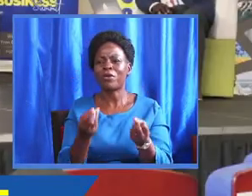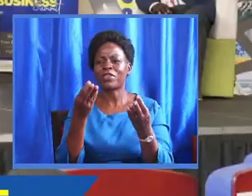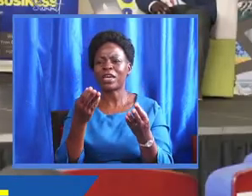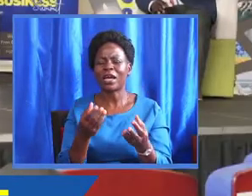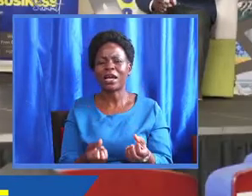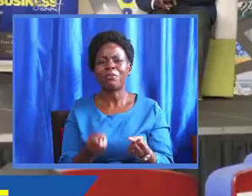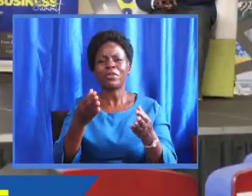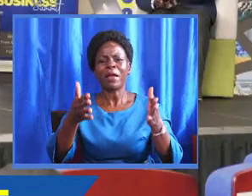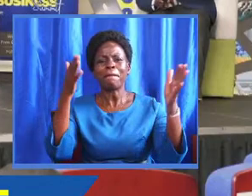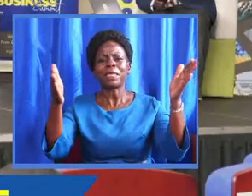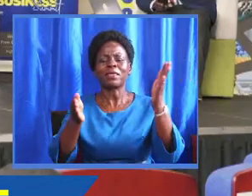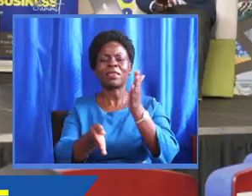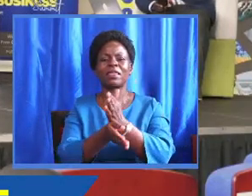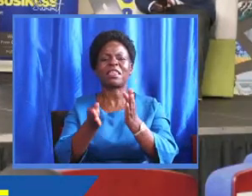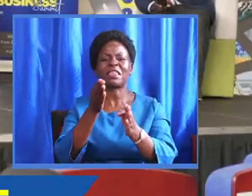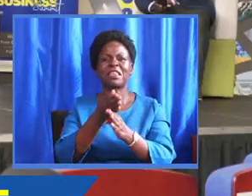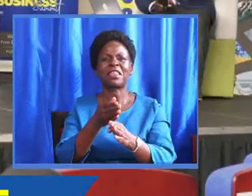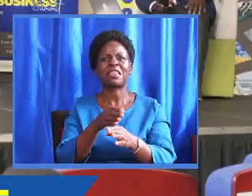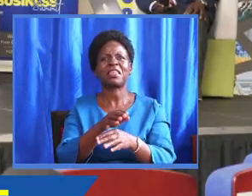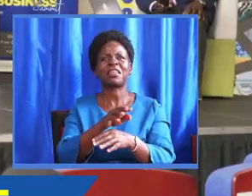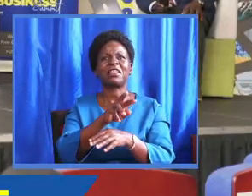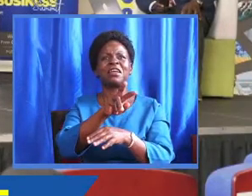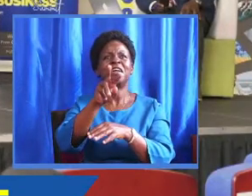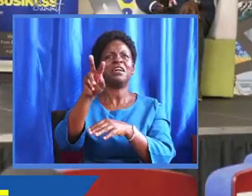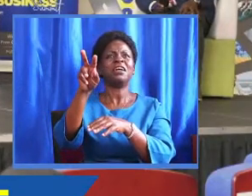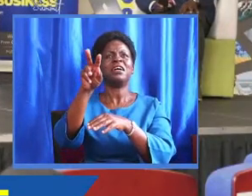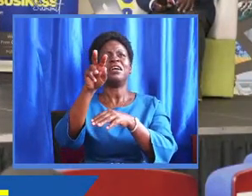That huge structure up there that is overlooking the slum.